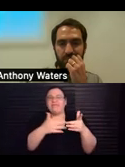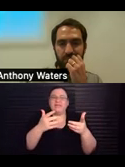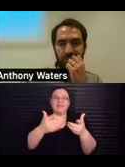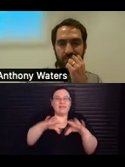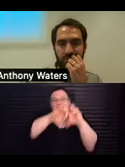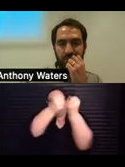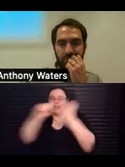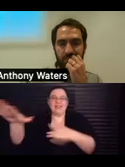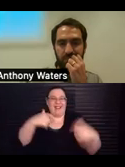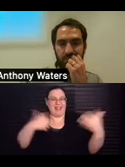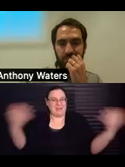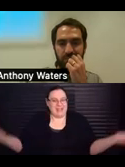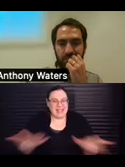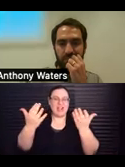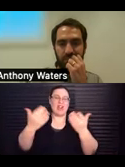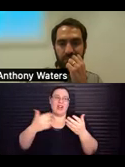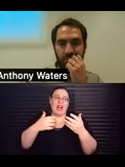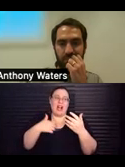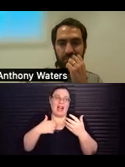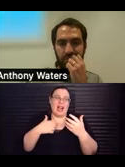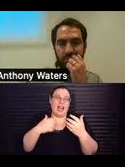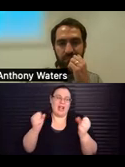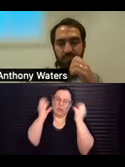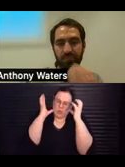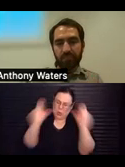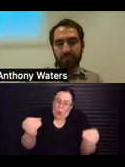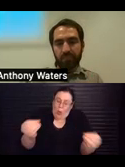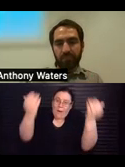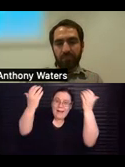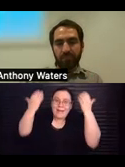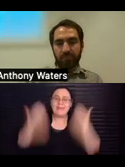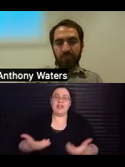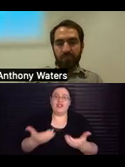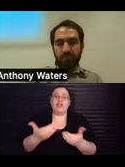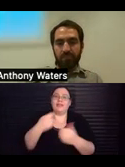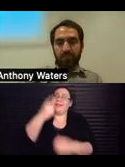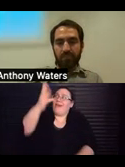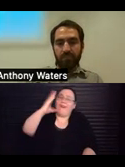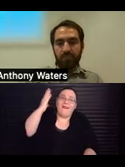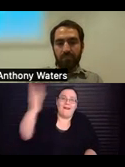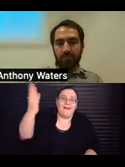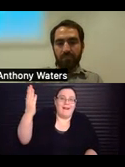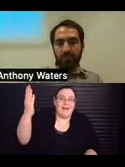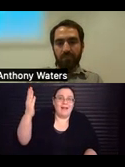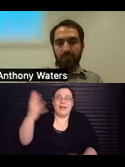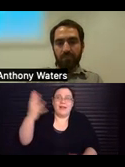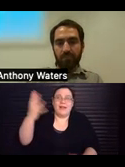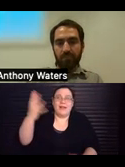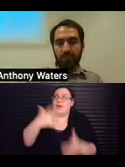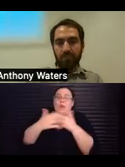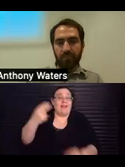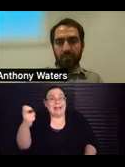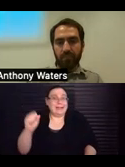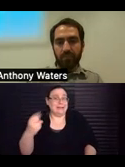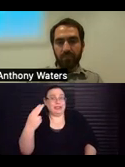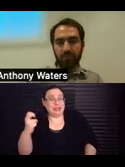I am here. I am so present. Tell God, whoever he or she